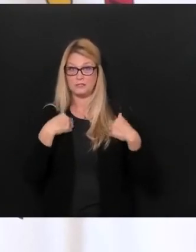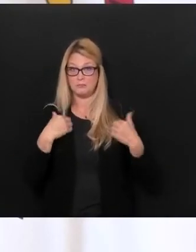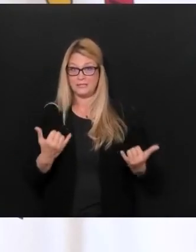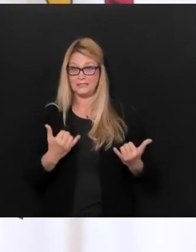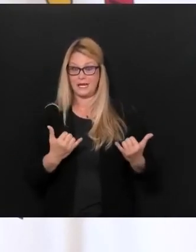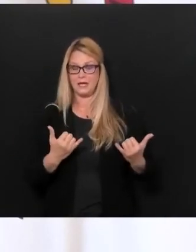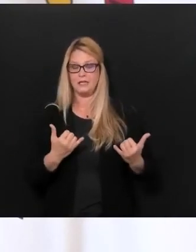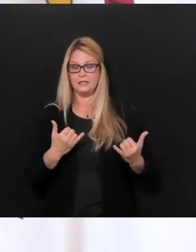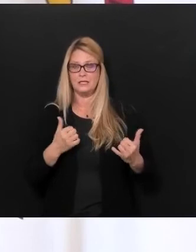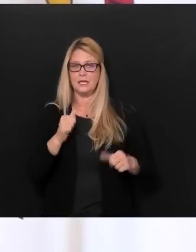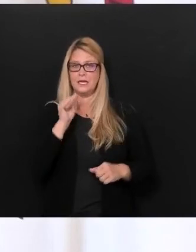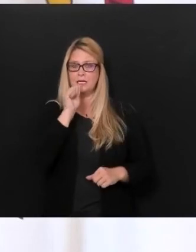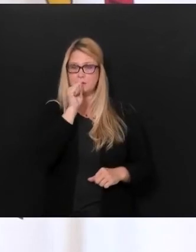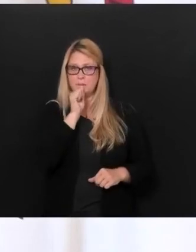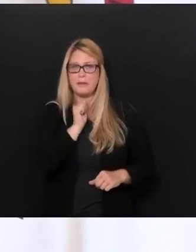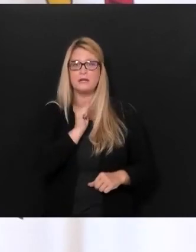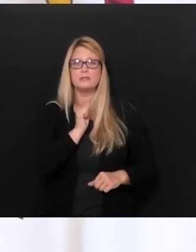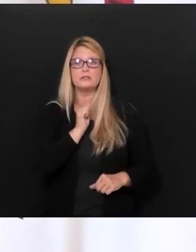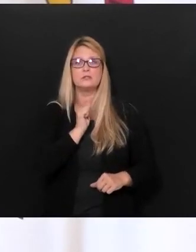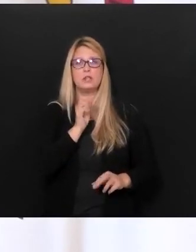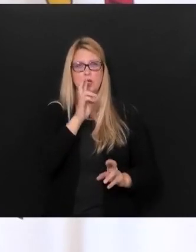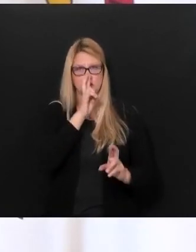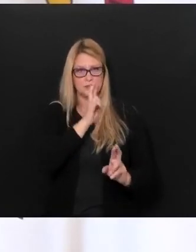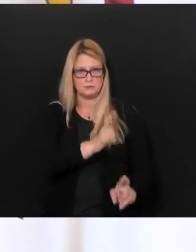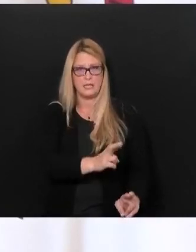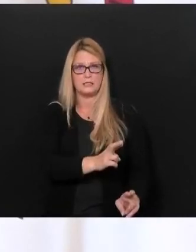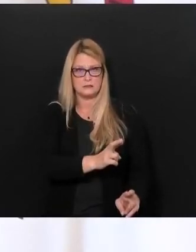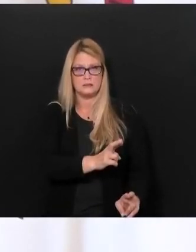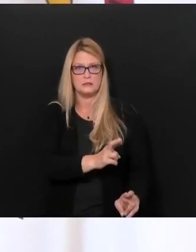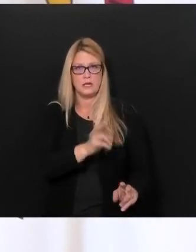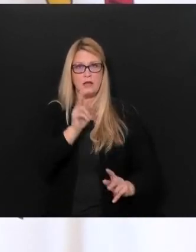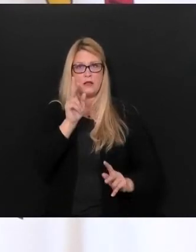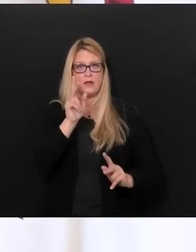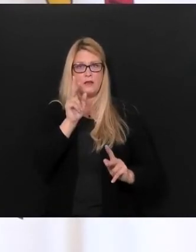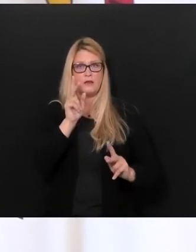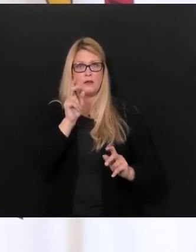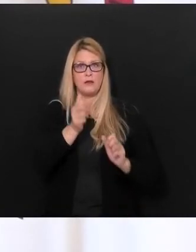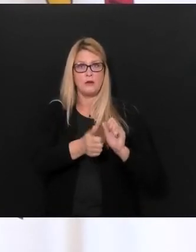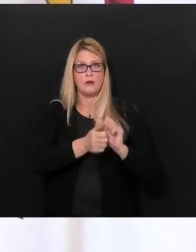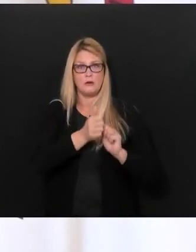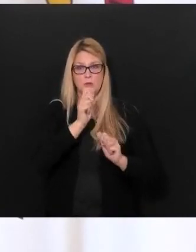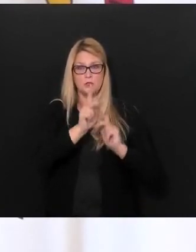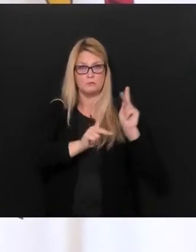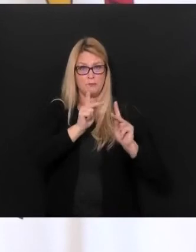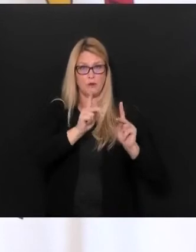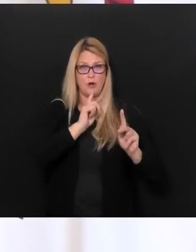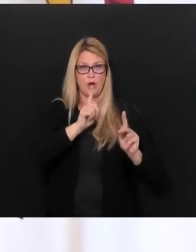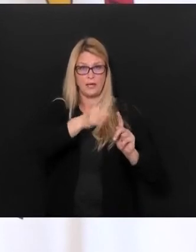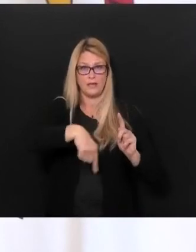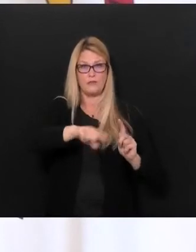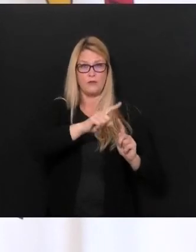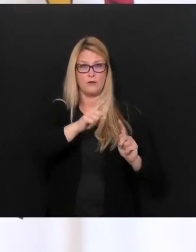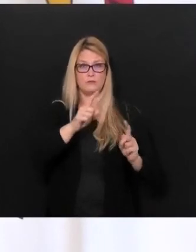be patient and be respectful as these people are read. They're great West